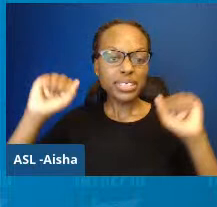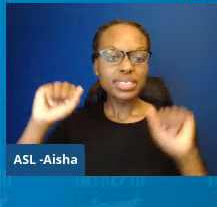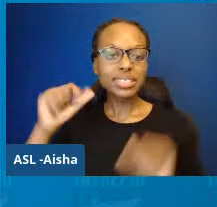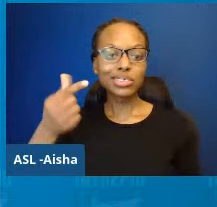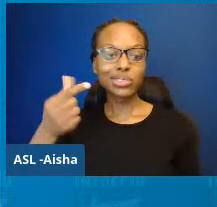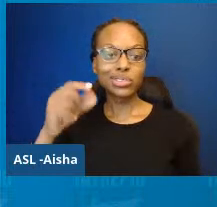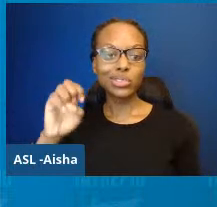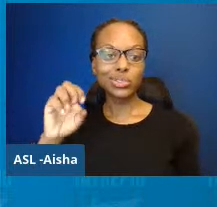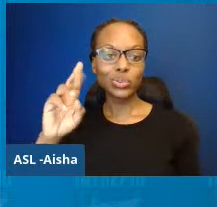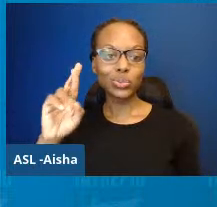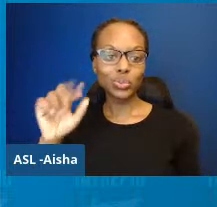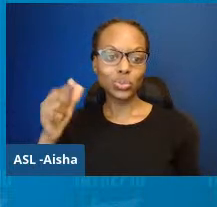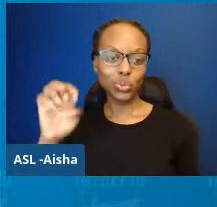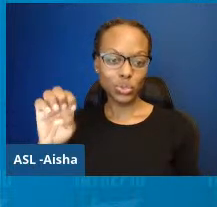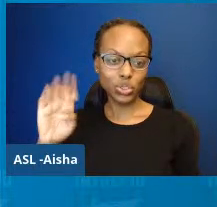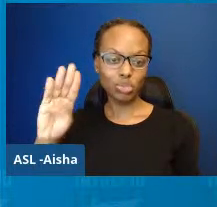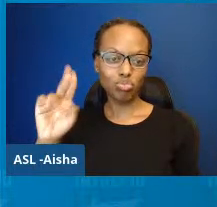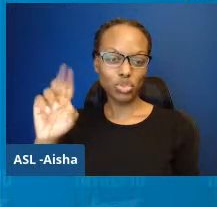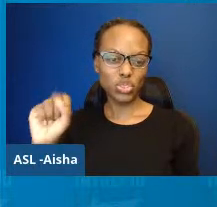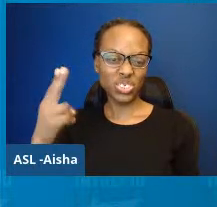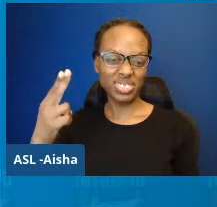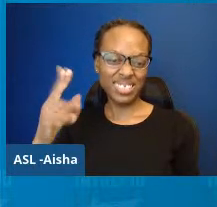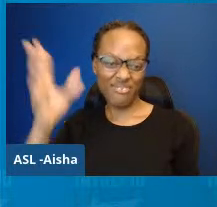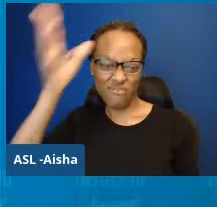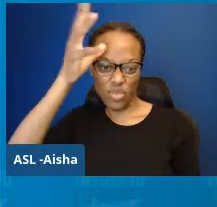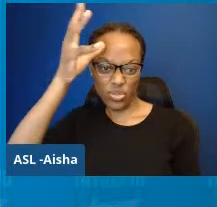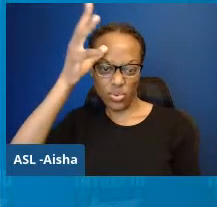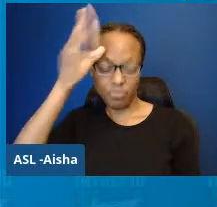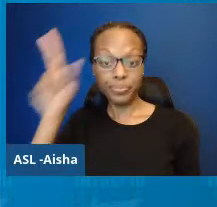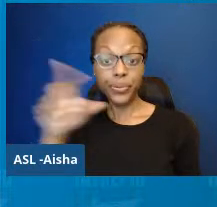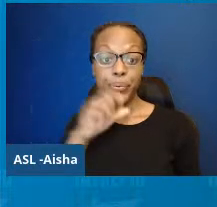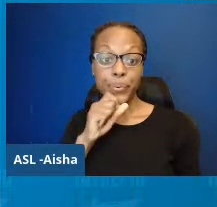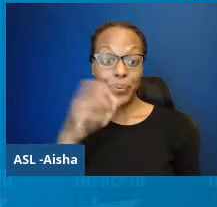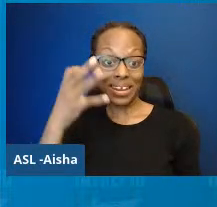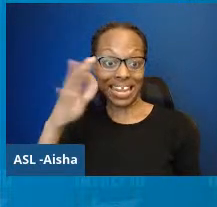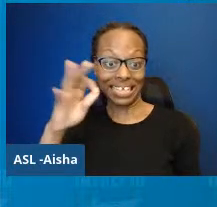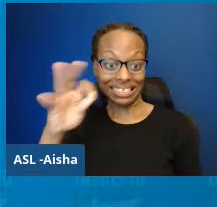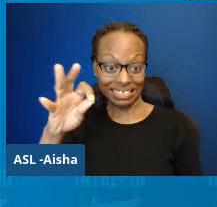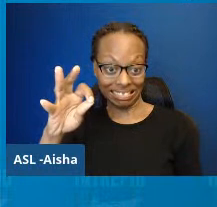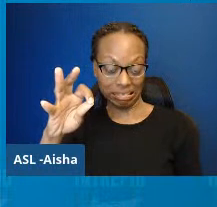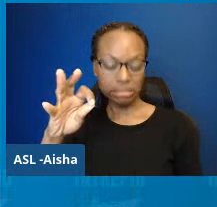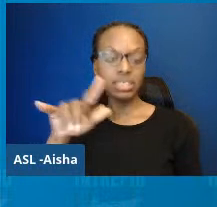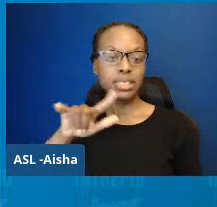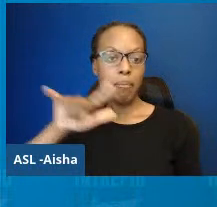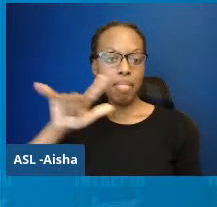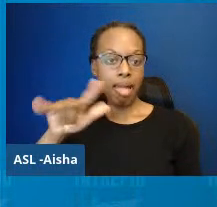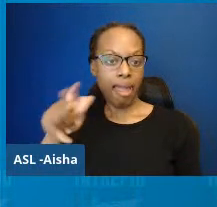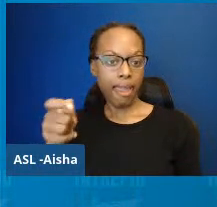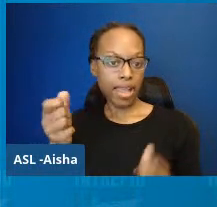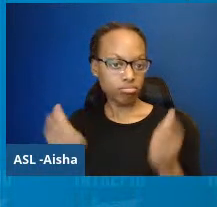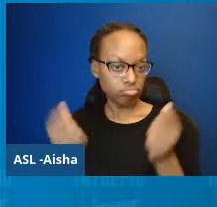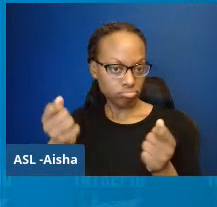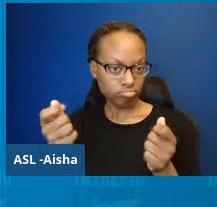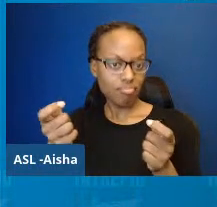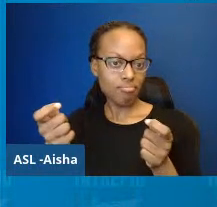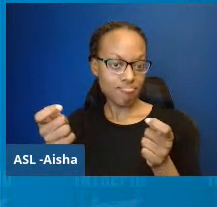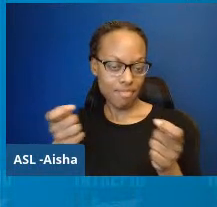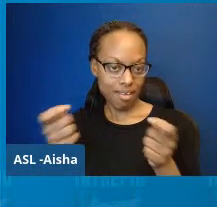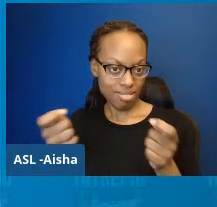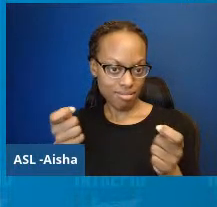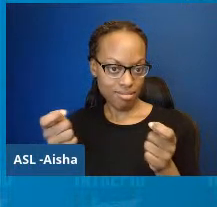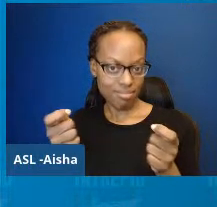He was 19 years old when he served as a pilot in World War II,